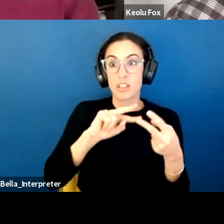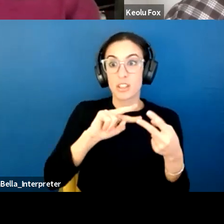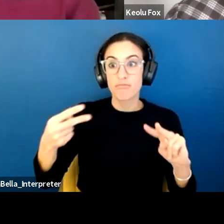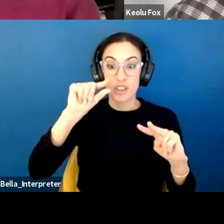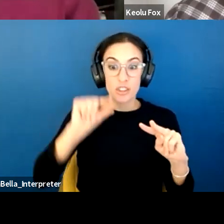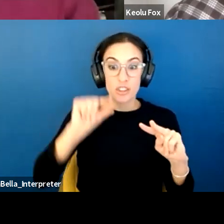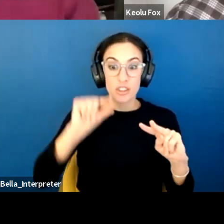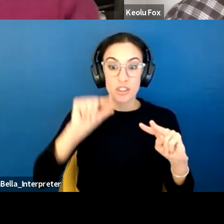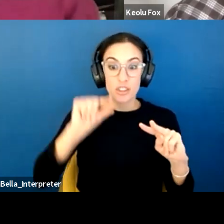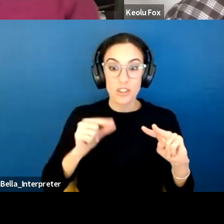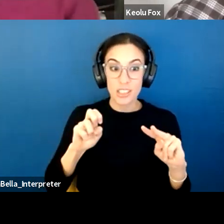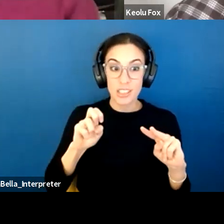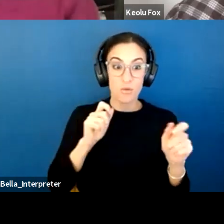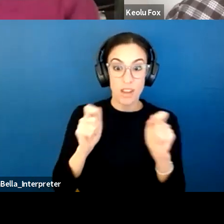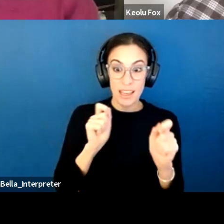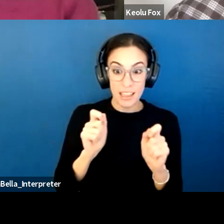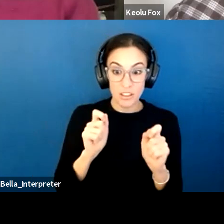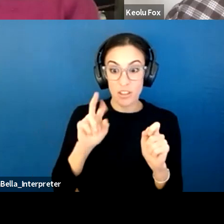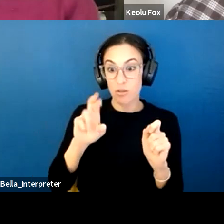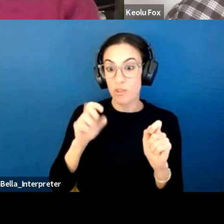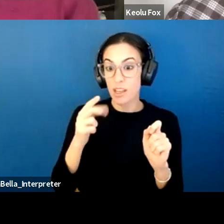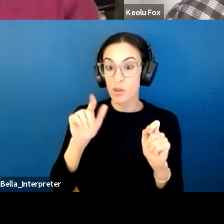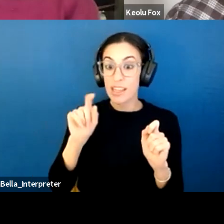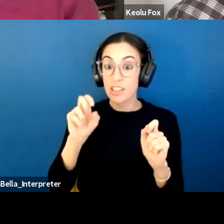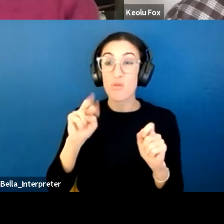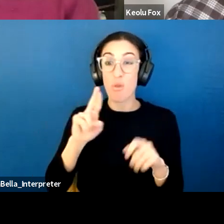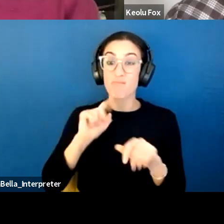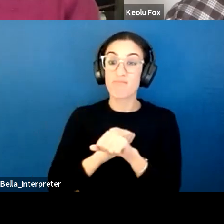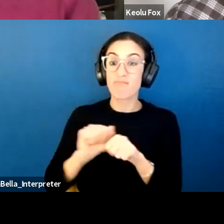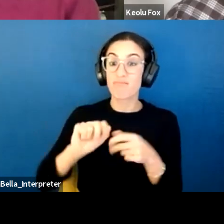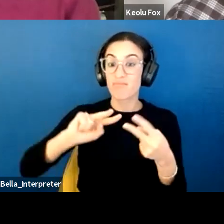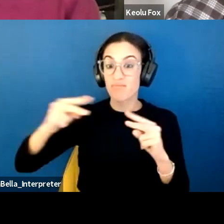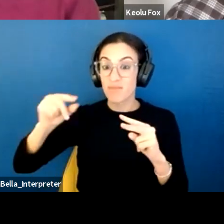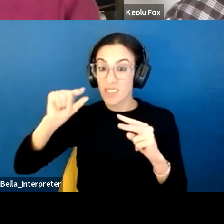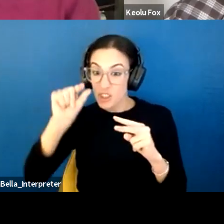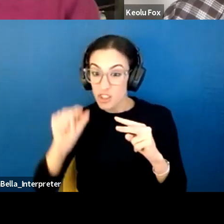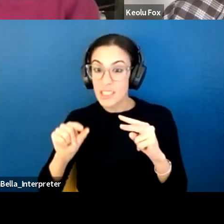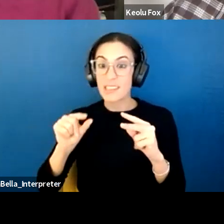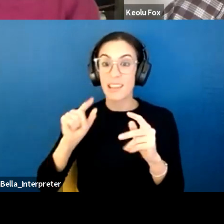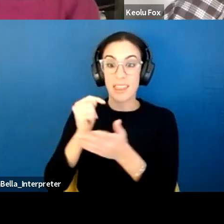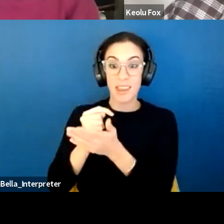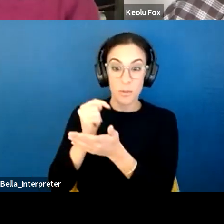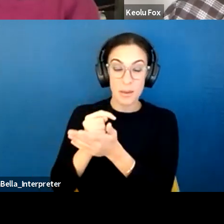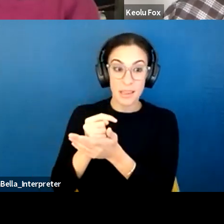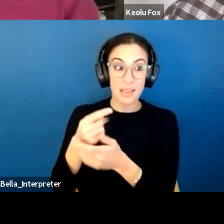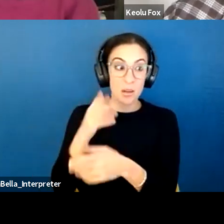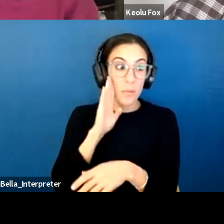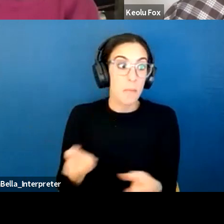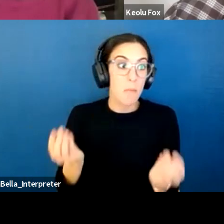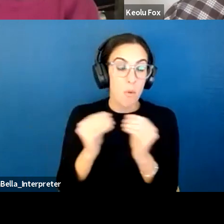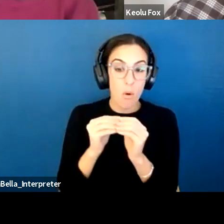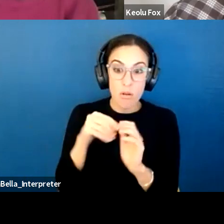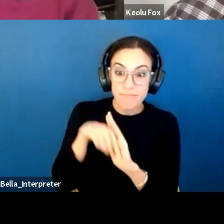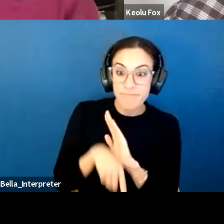gene therapy. And I think that there's going to be more intense interest. There's going to be buku bucks that